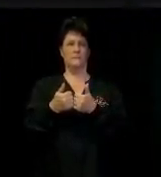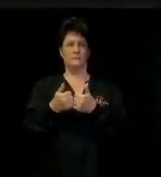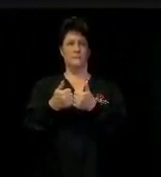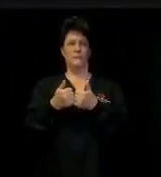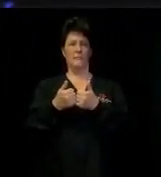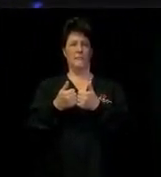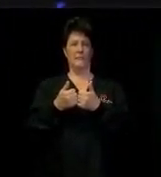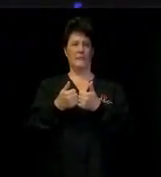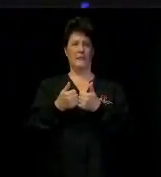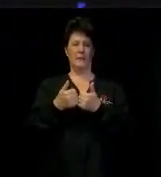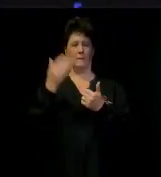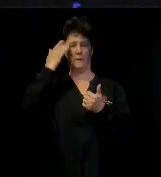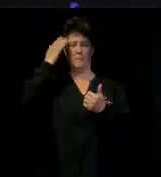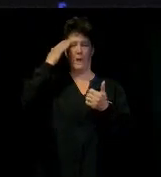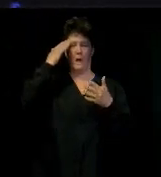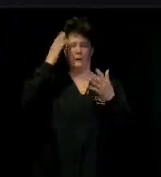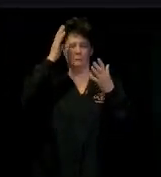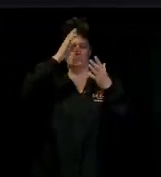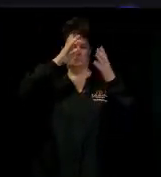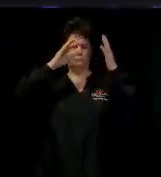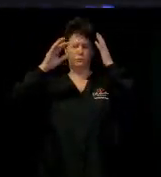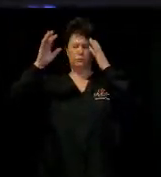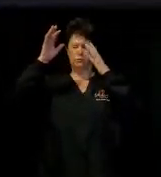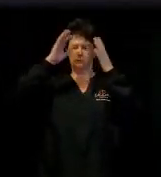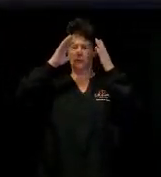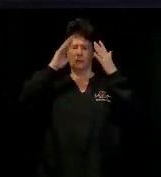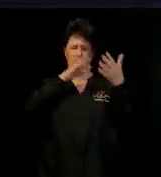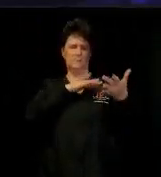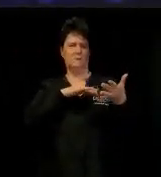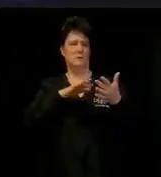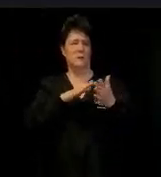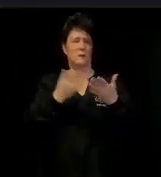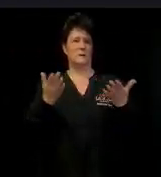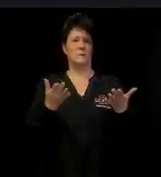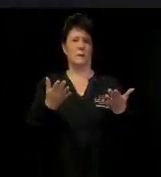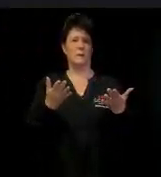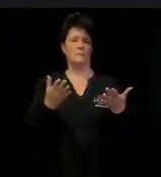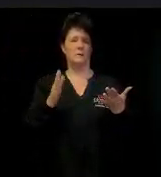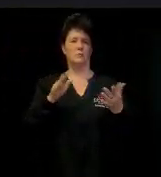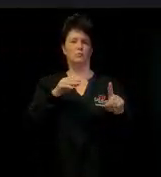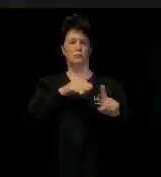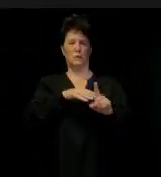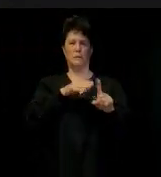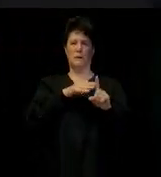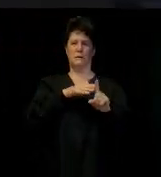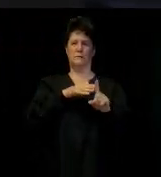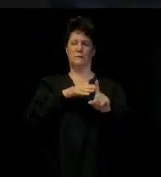actually things going on in your mind. When you're in that book, you're reminding yourself of stories, of